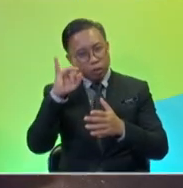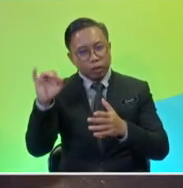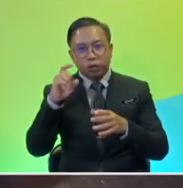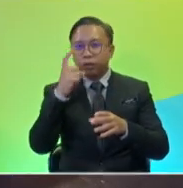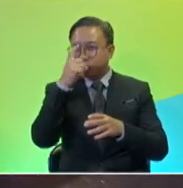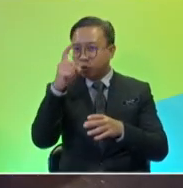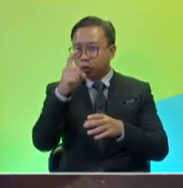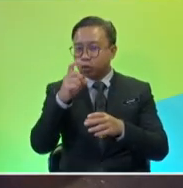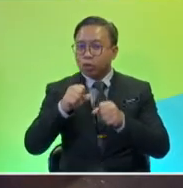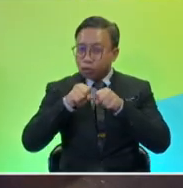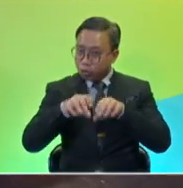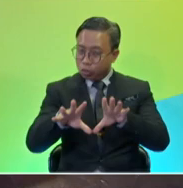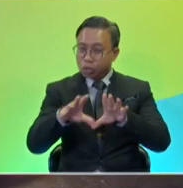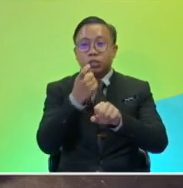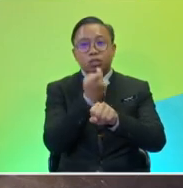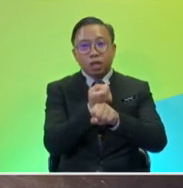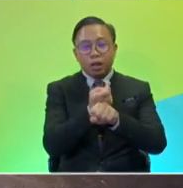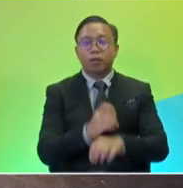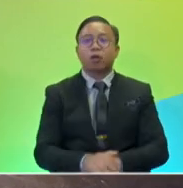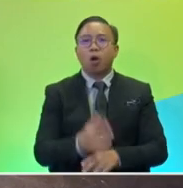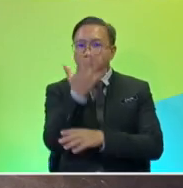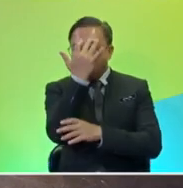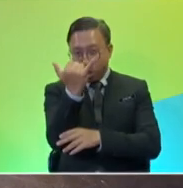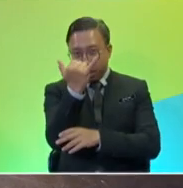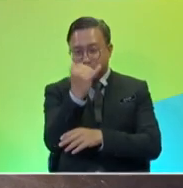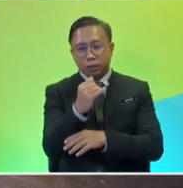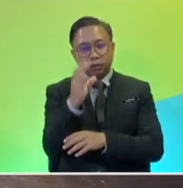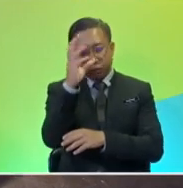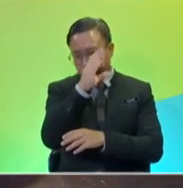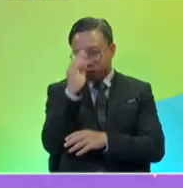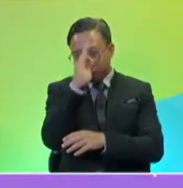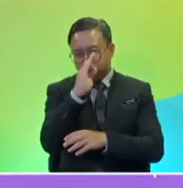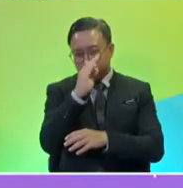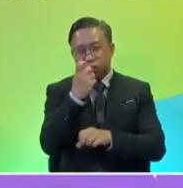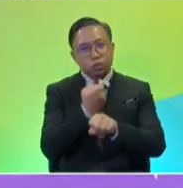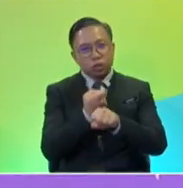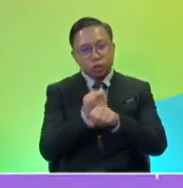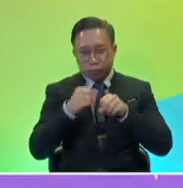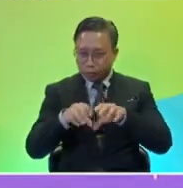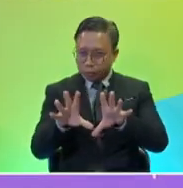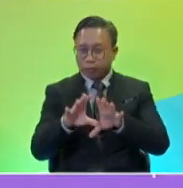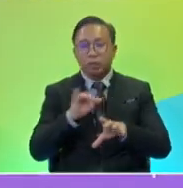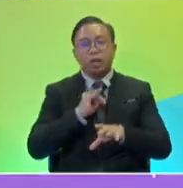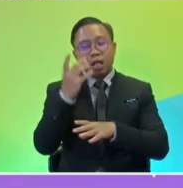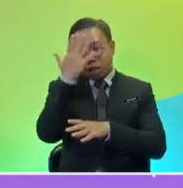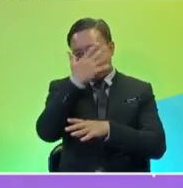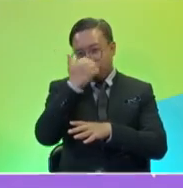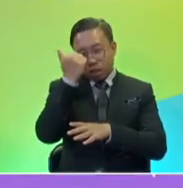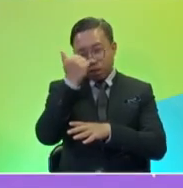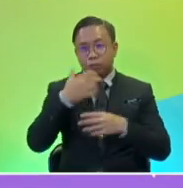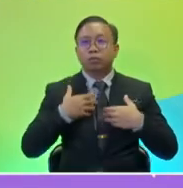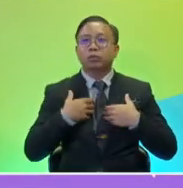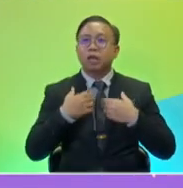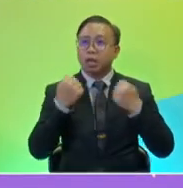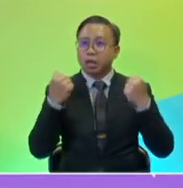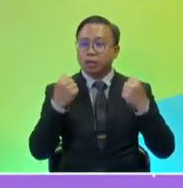seashells. Seashells? Yes. Why are you looking for seashells, teacher? Okay, it's very beautiful and I love collecting